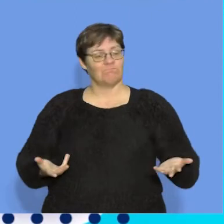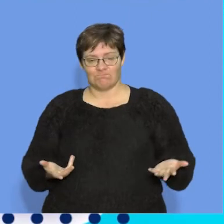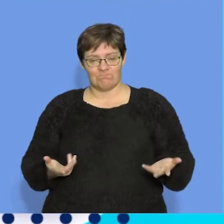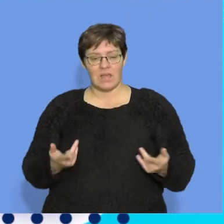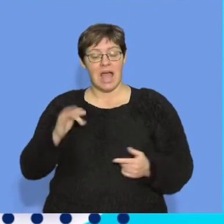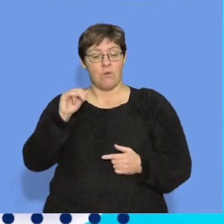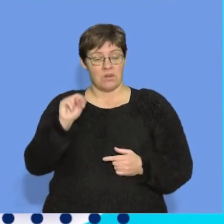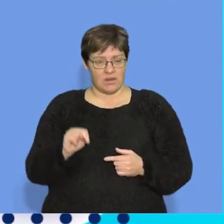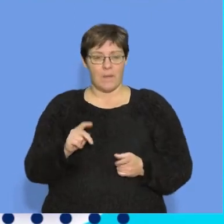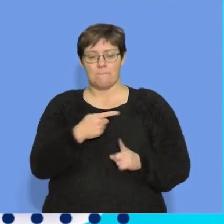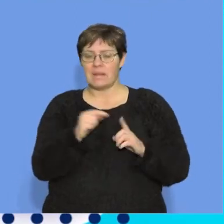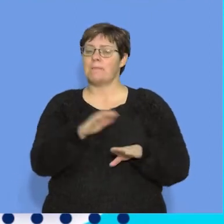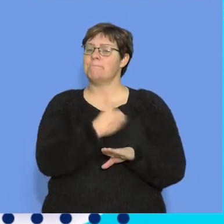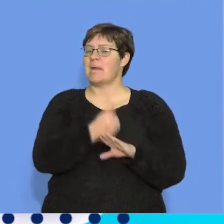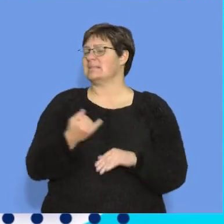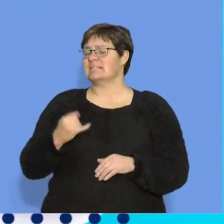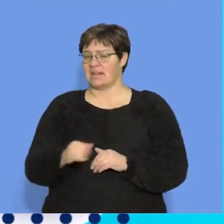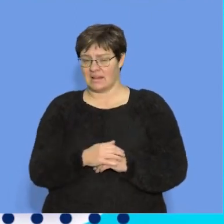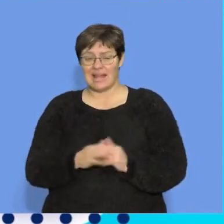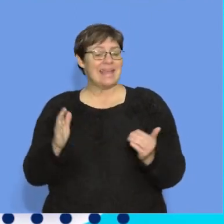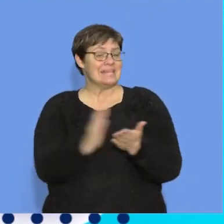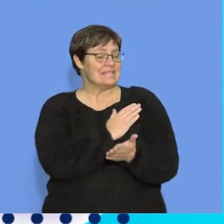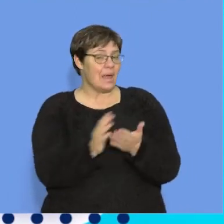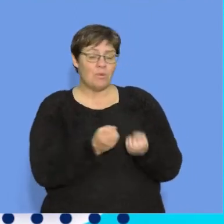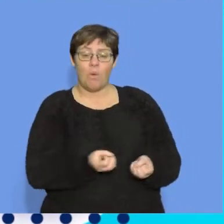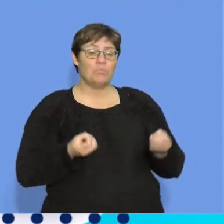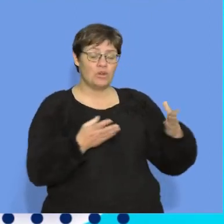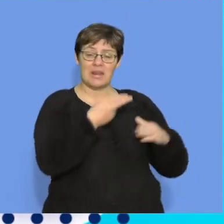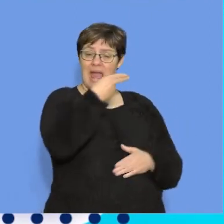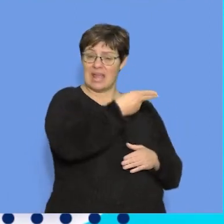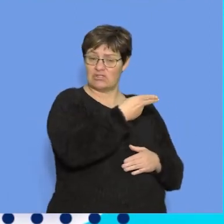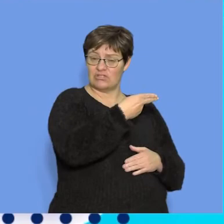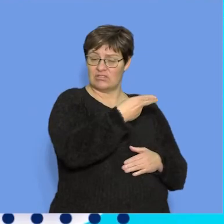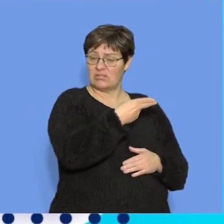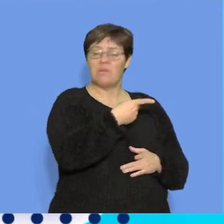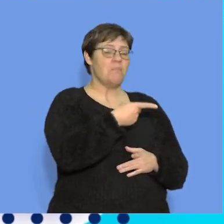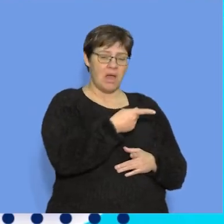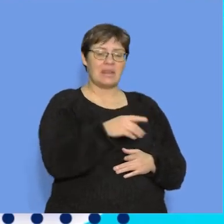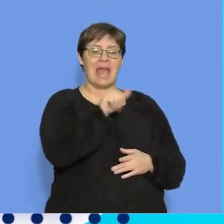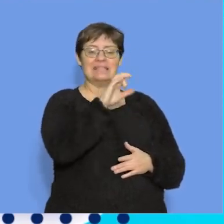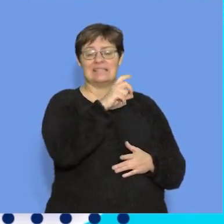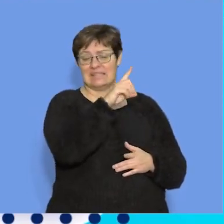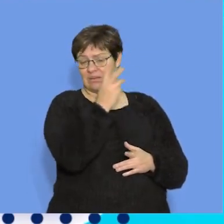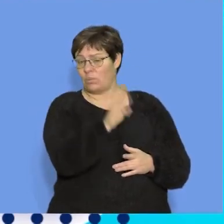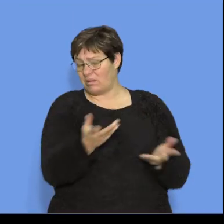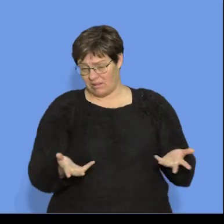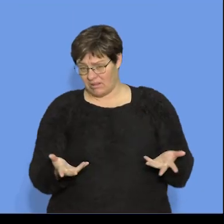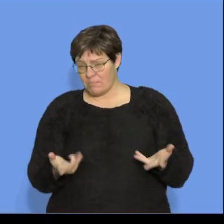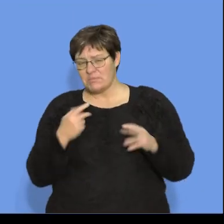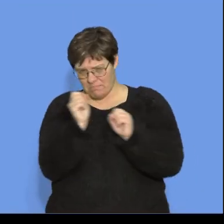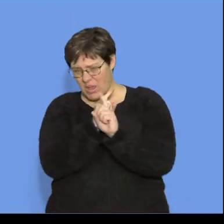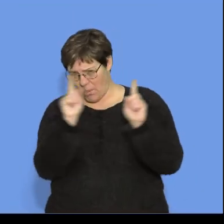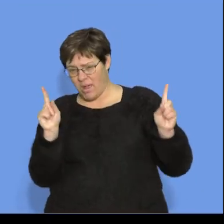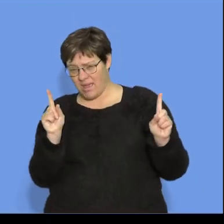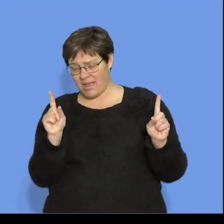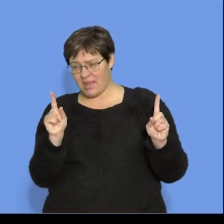still going to be bases. There are some things that don't produce hydrogen ions, but they're going to be acidic. And so we need to be aware of